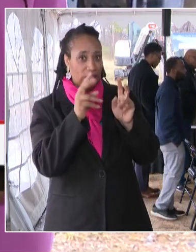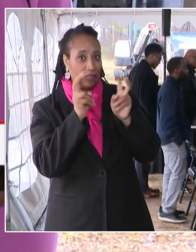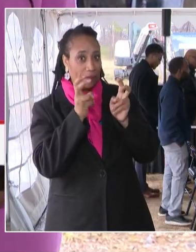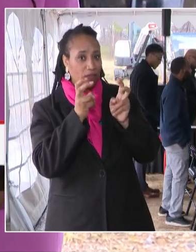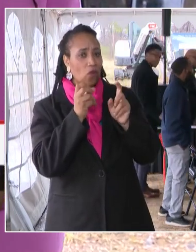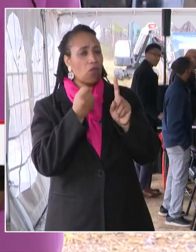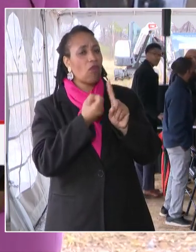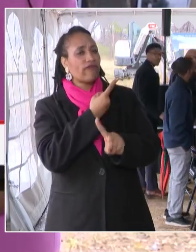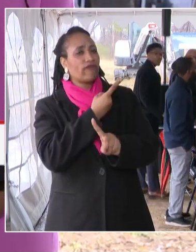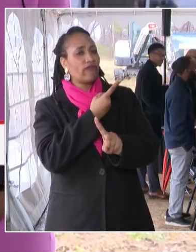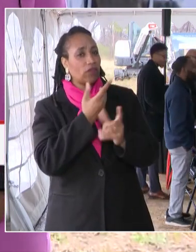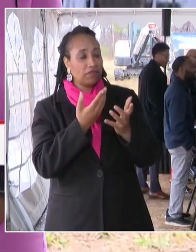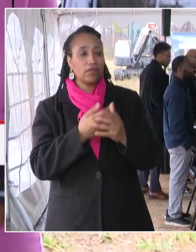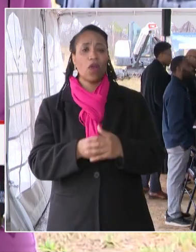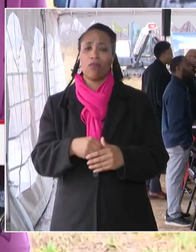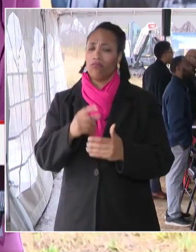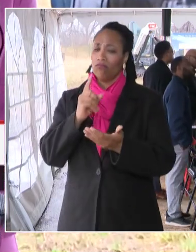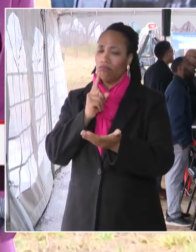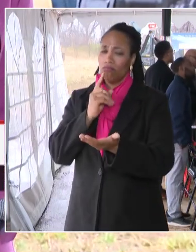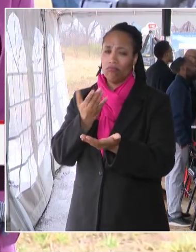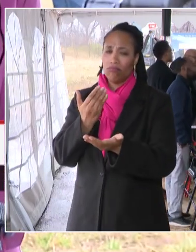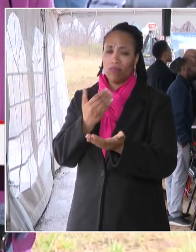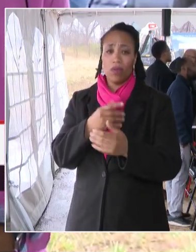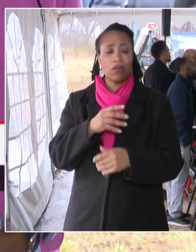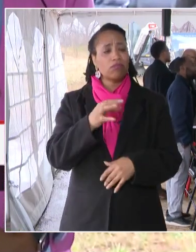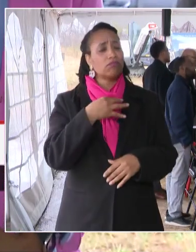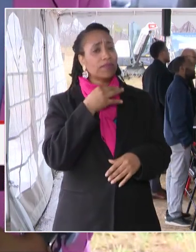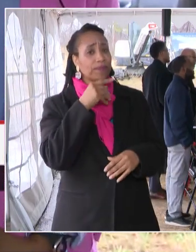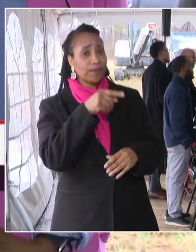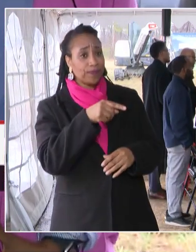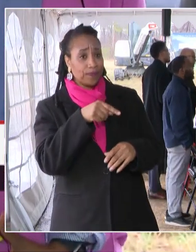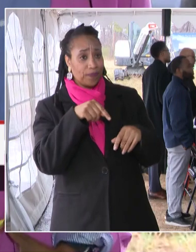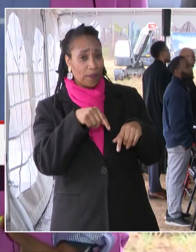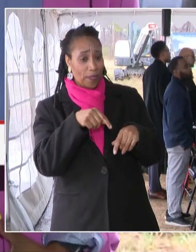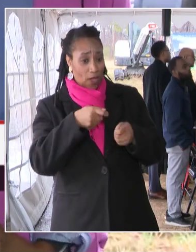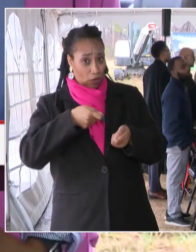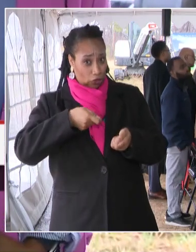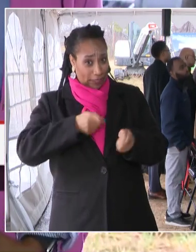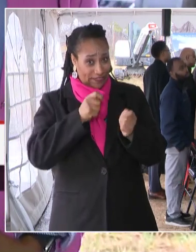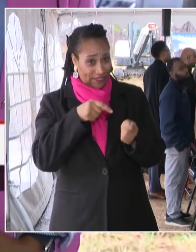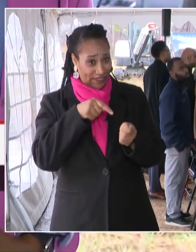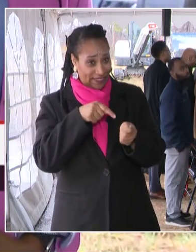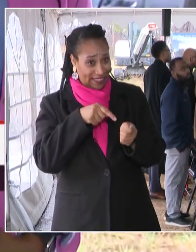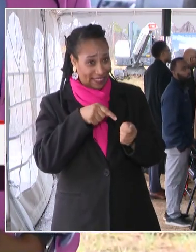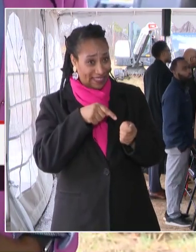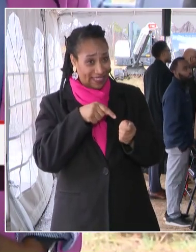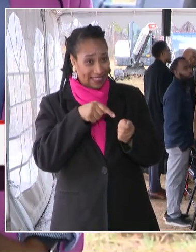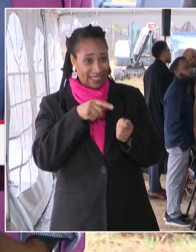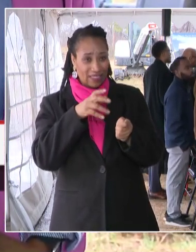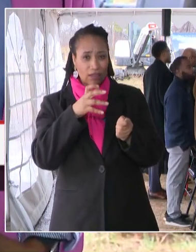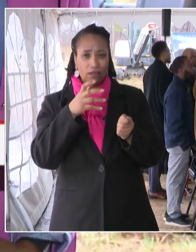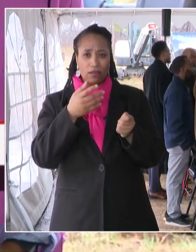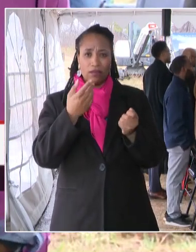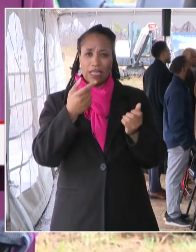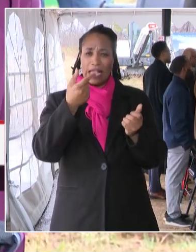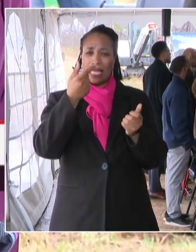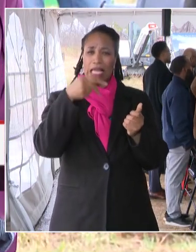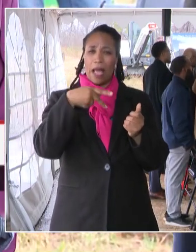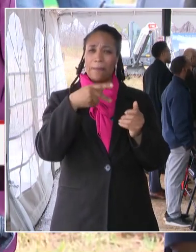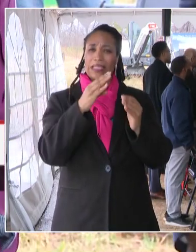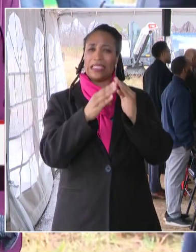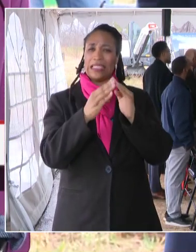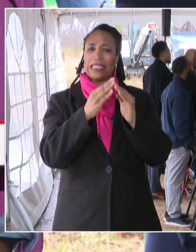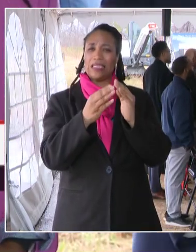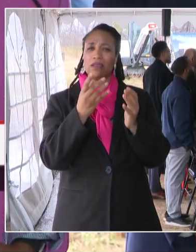Will this project does it fill a gap in the city where there was maybe not as many opportunities for the people who live close to here? I mean, just talk